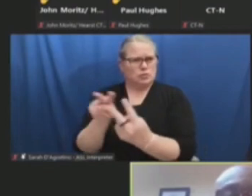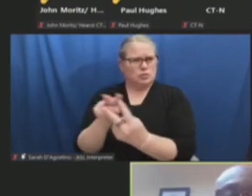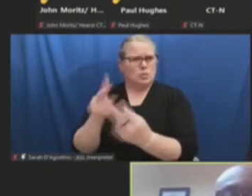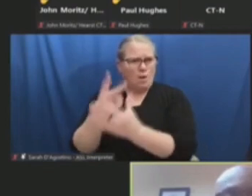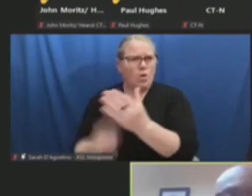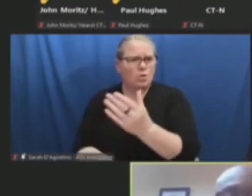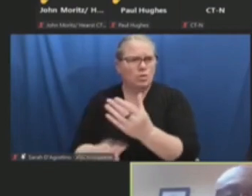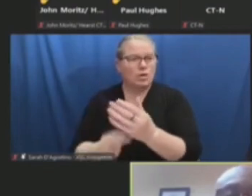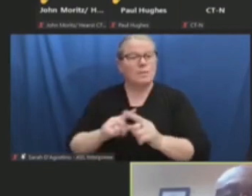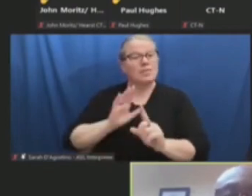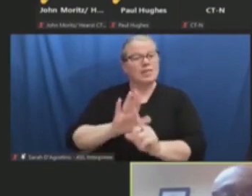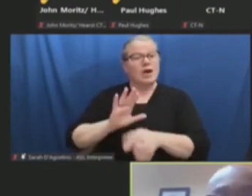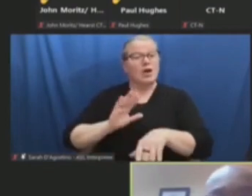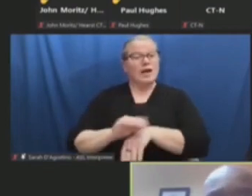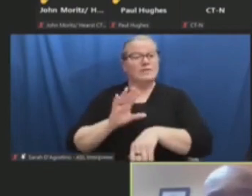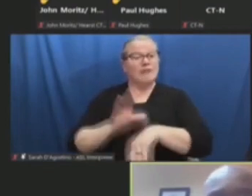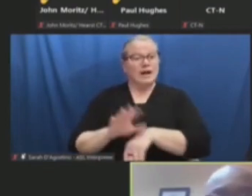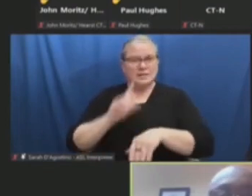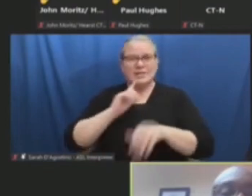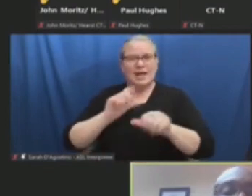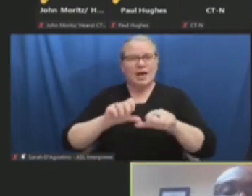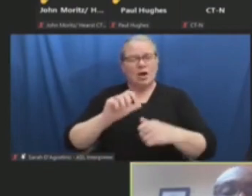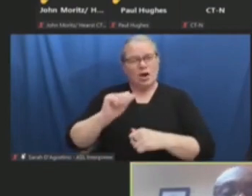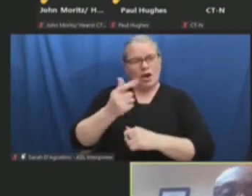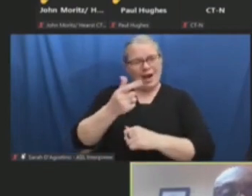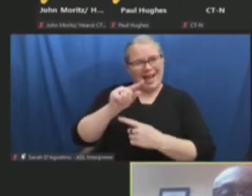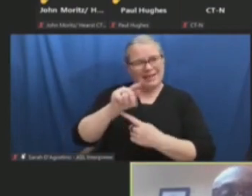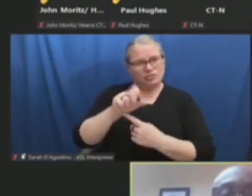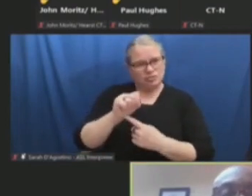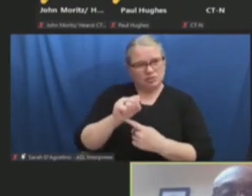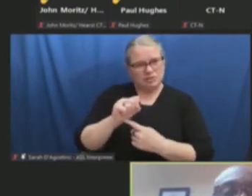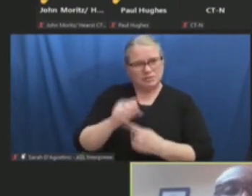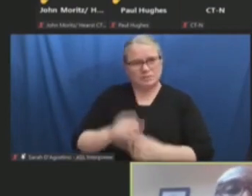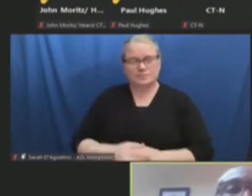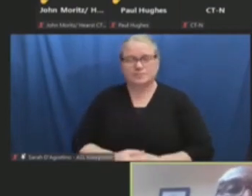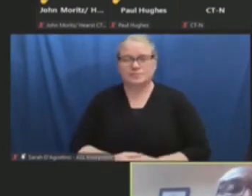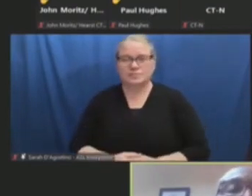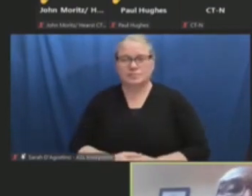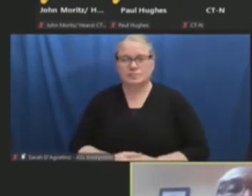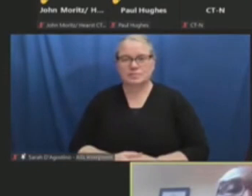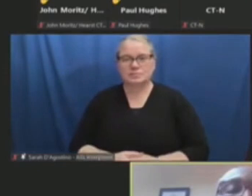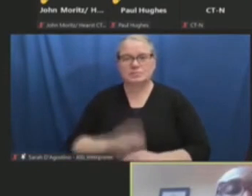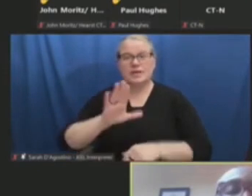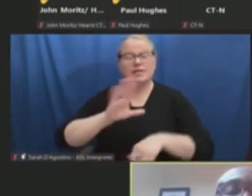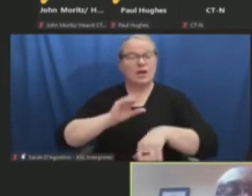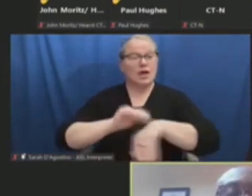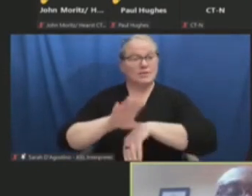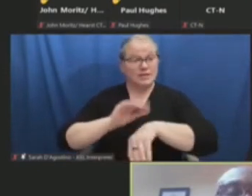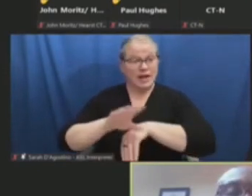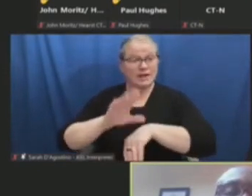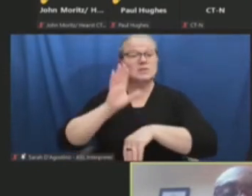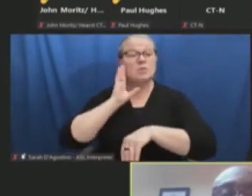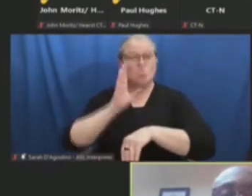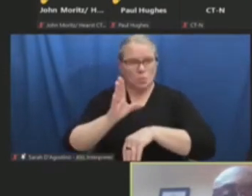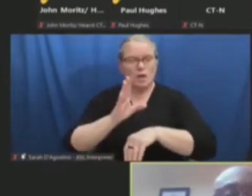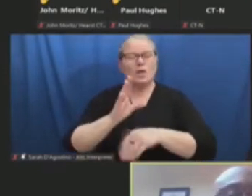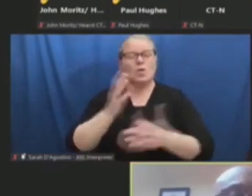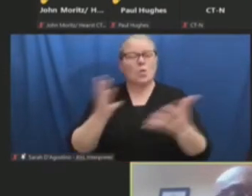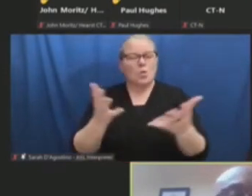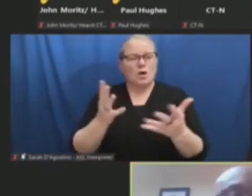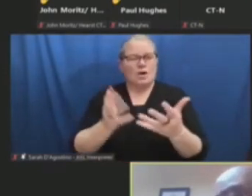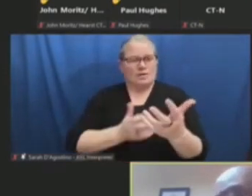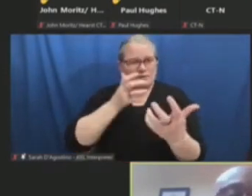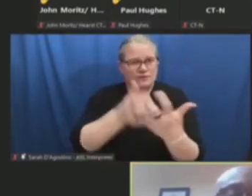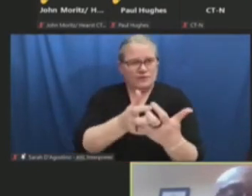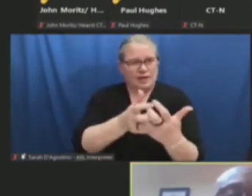are agents, not brokers. So the advice they give will be what is in the best interest of